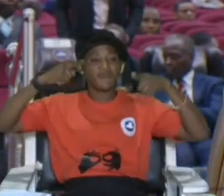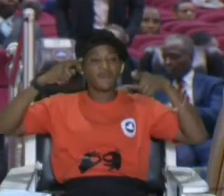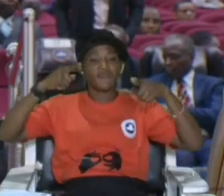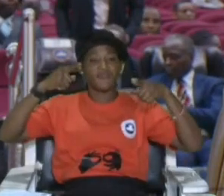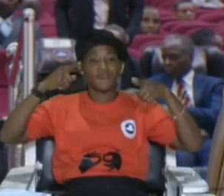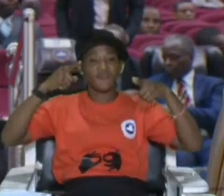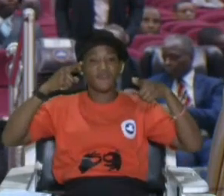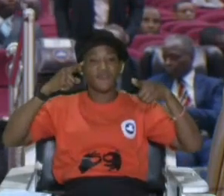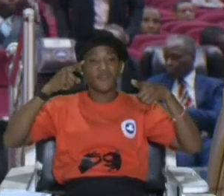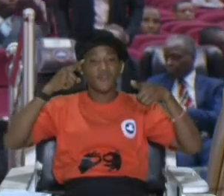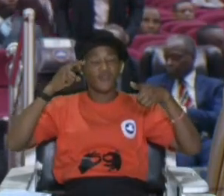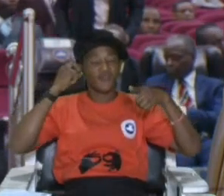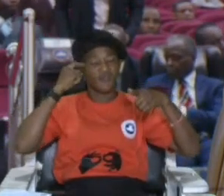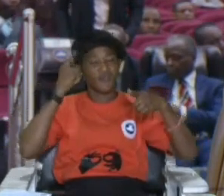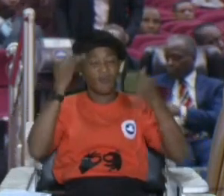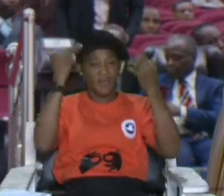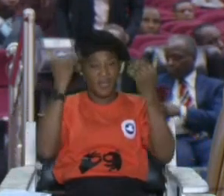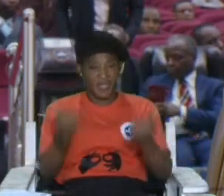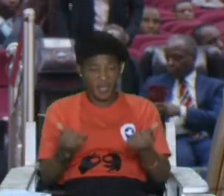From this moment onward,